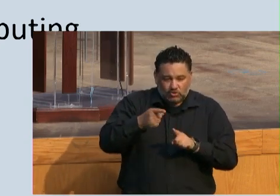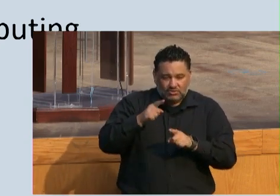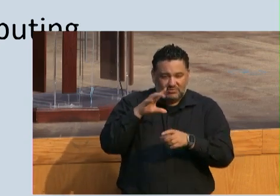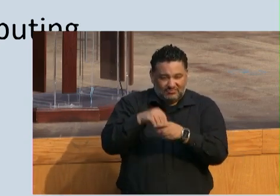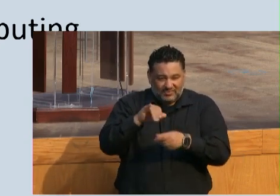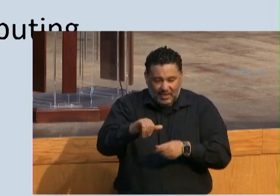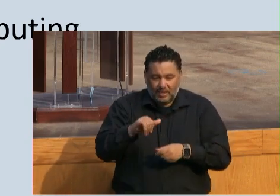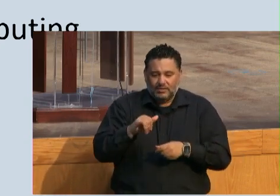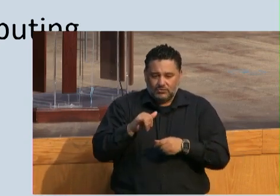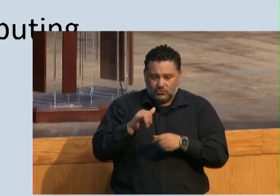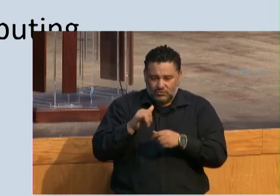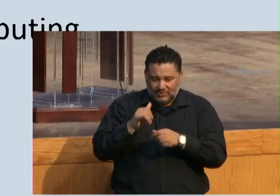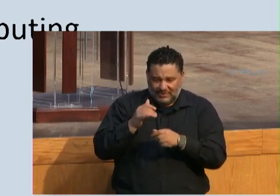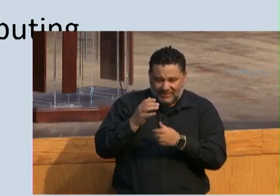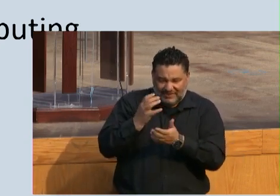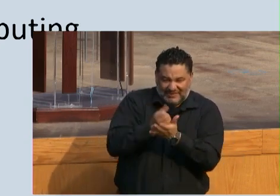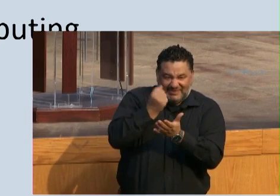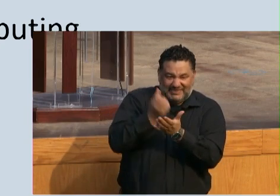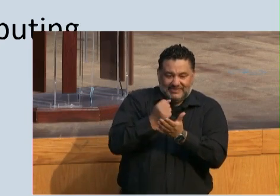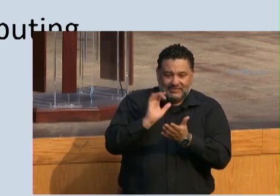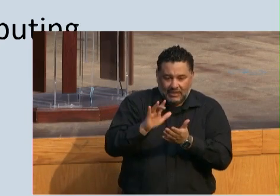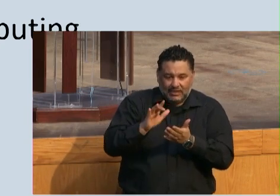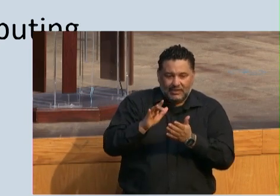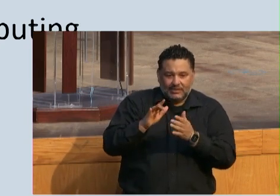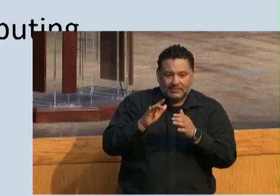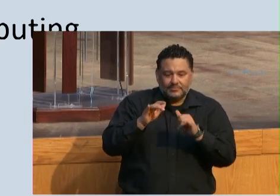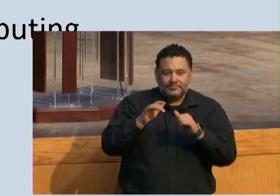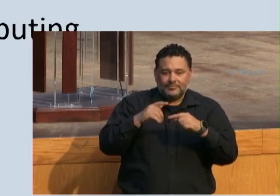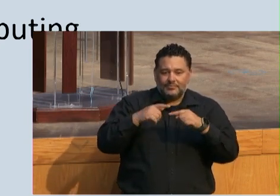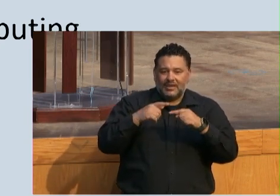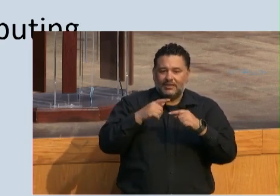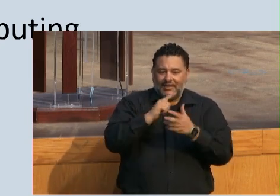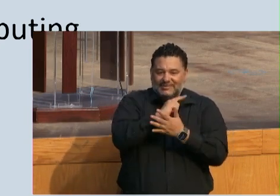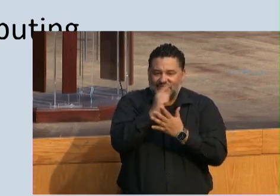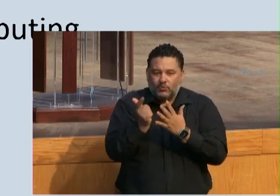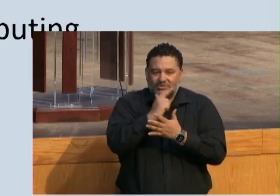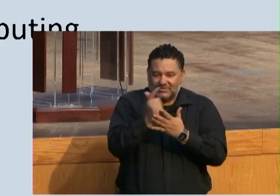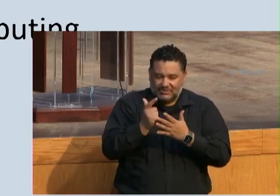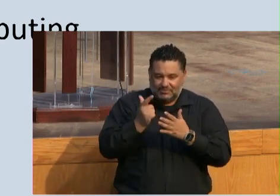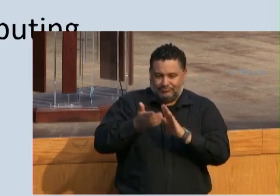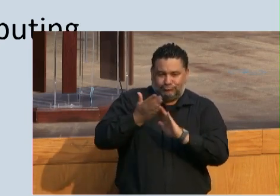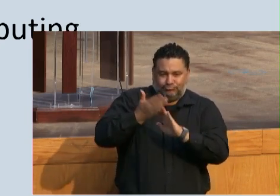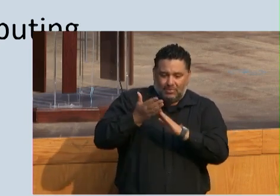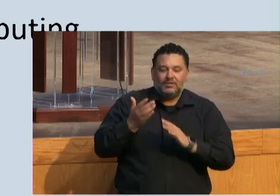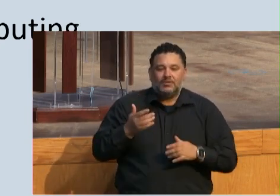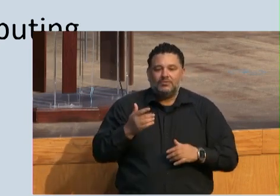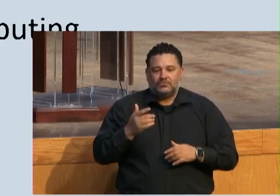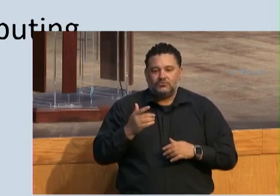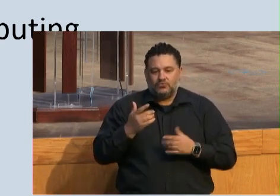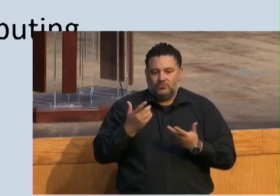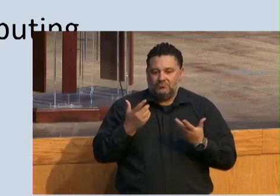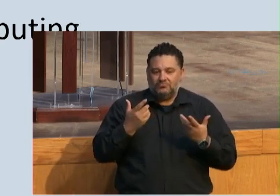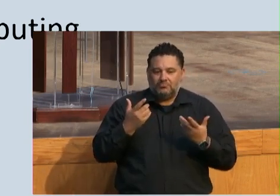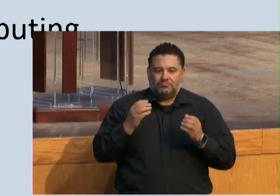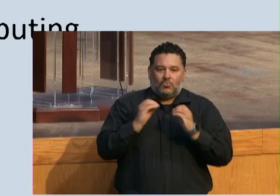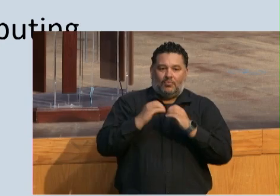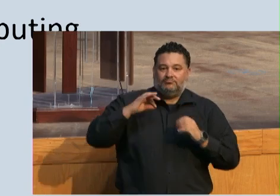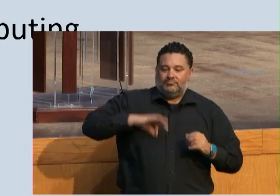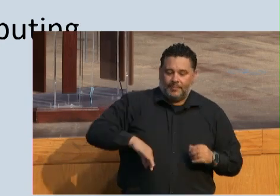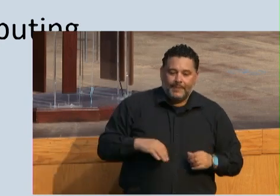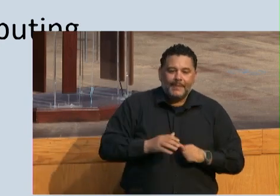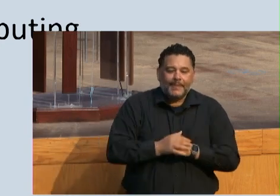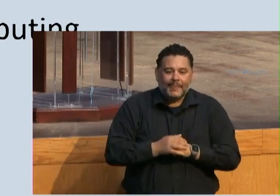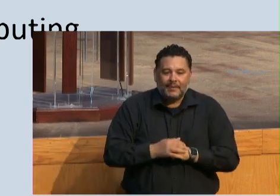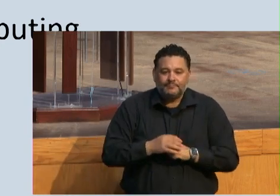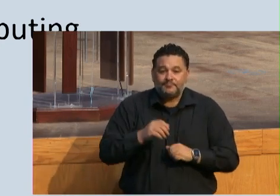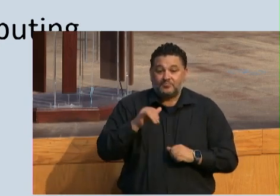their sequences for determining quantum outputs from there. And quantum computing has the promise of speeding up our already